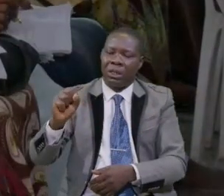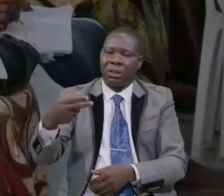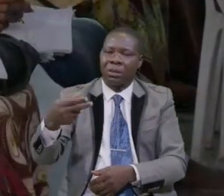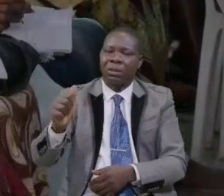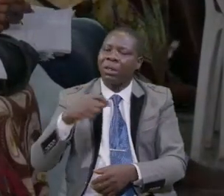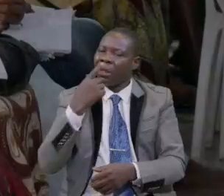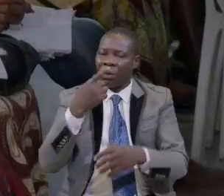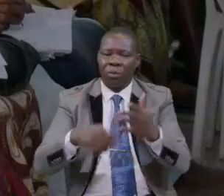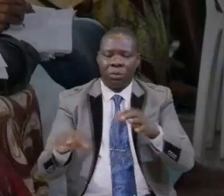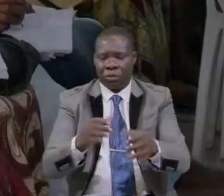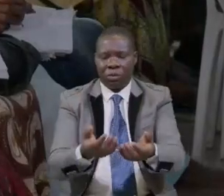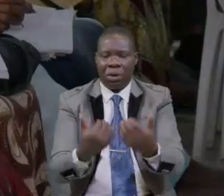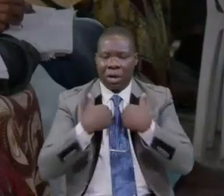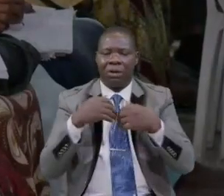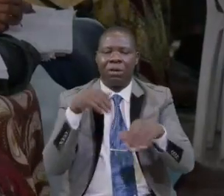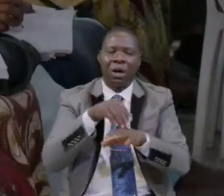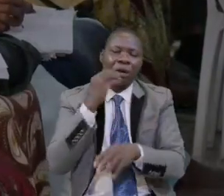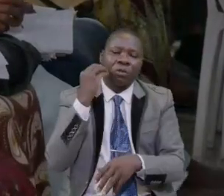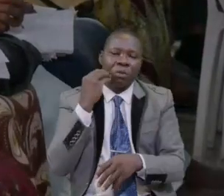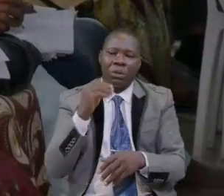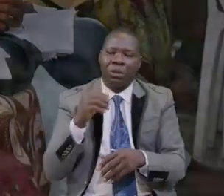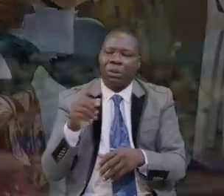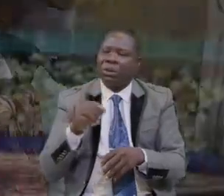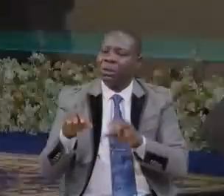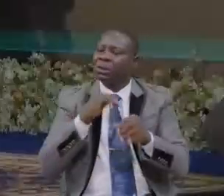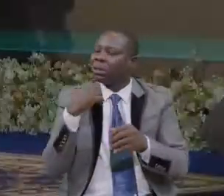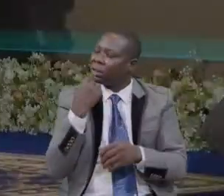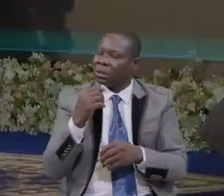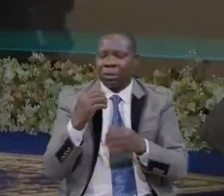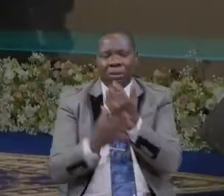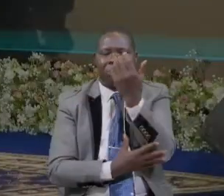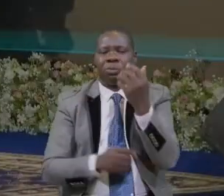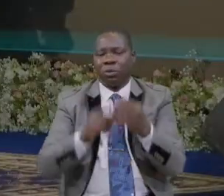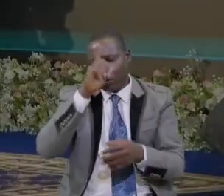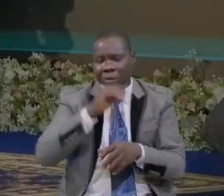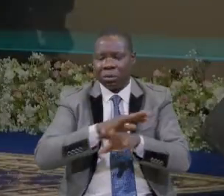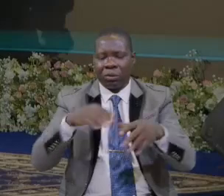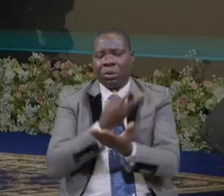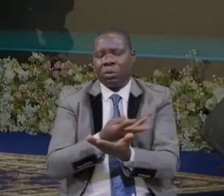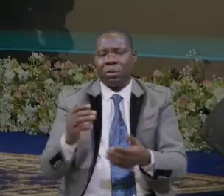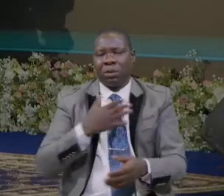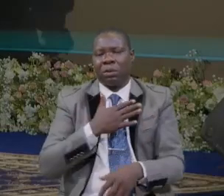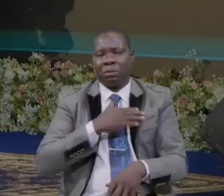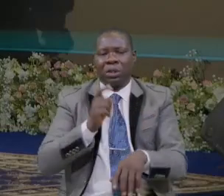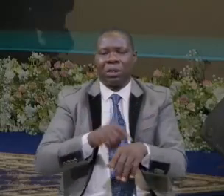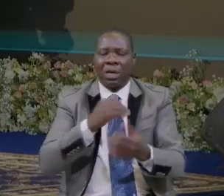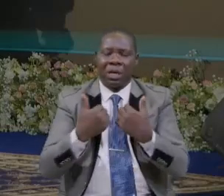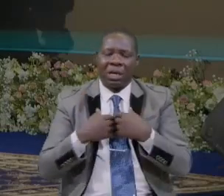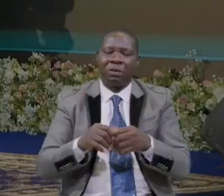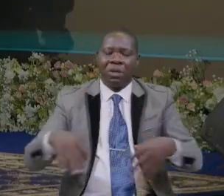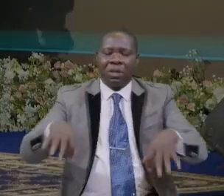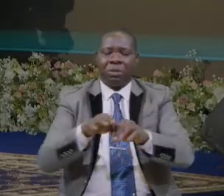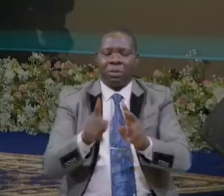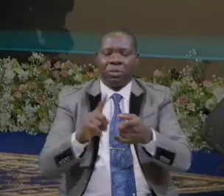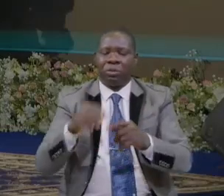Elisha did not say, poor widow, don't take my time. Don't waste my time. I have dignitaries to preach to. I have